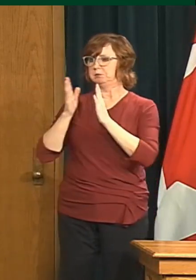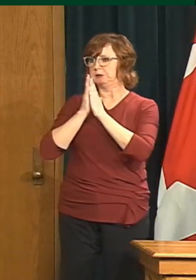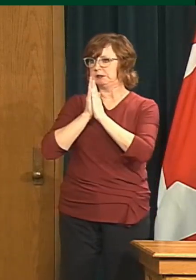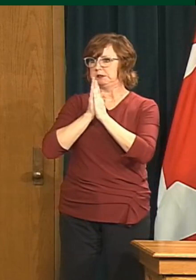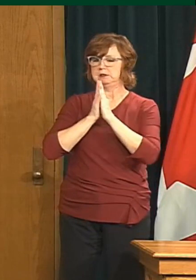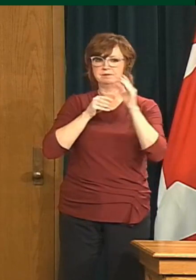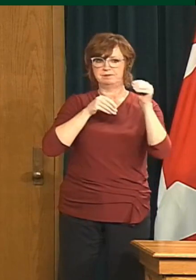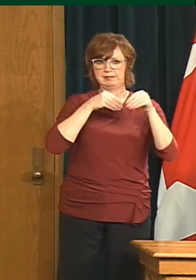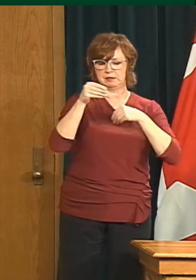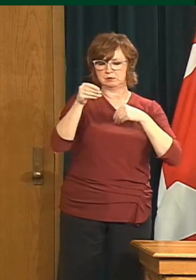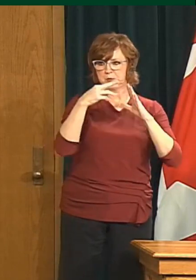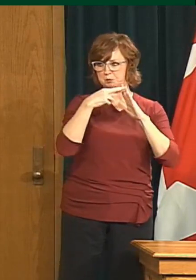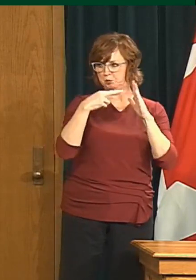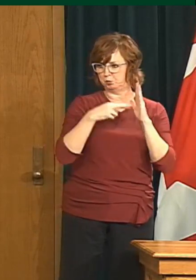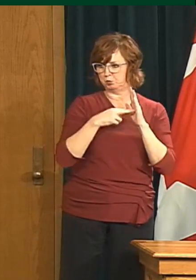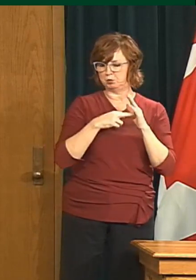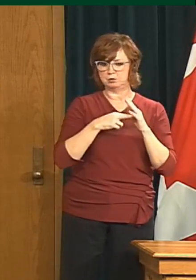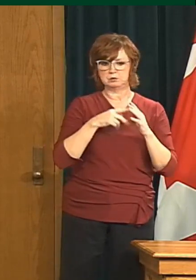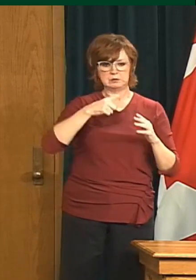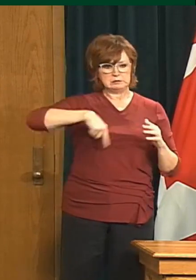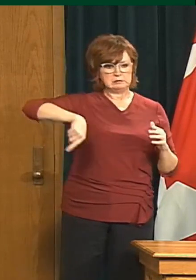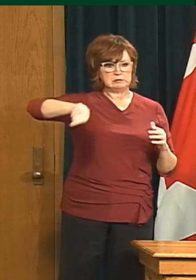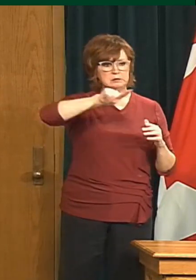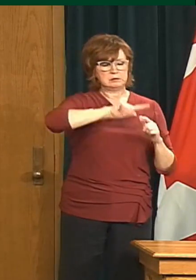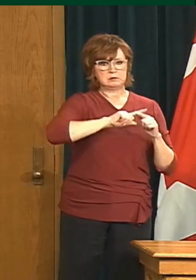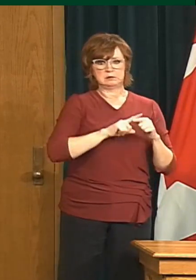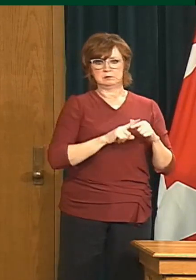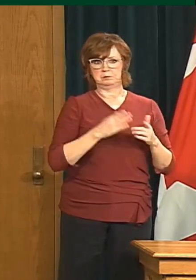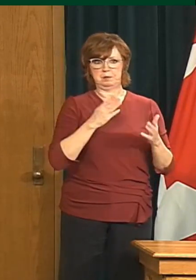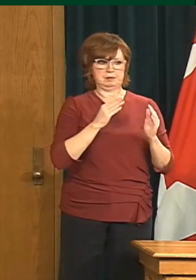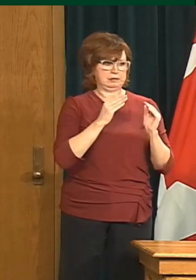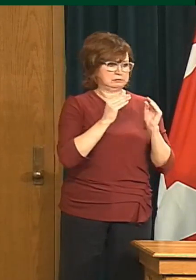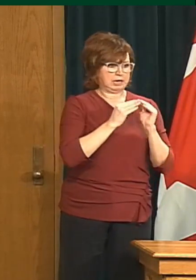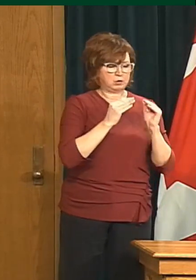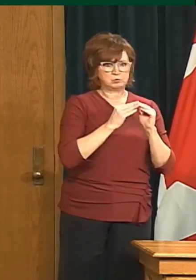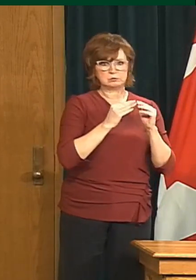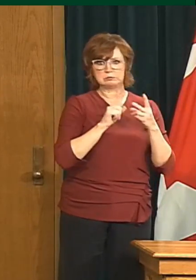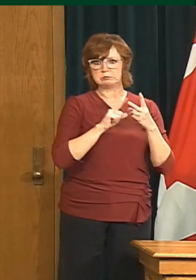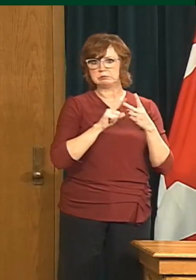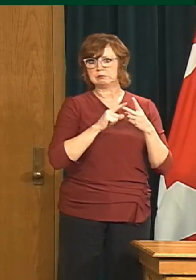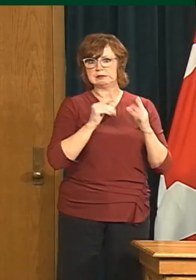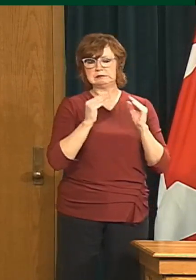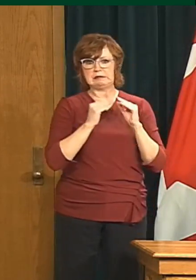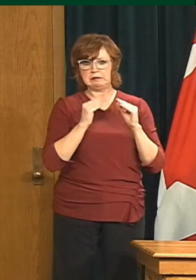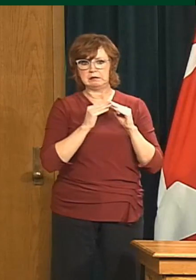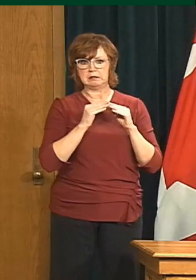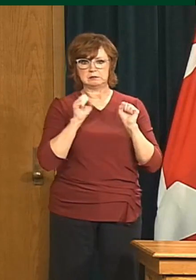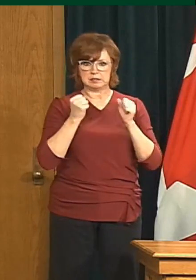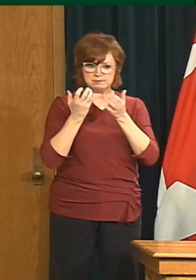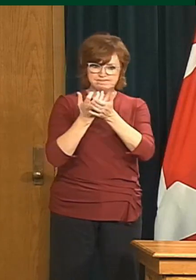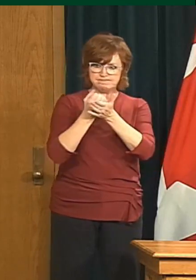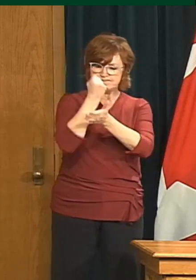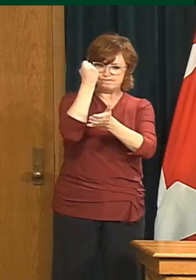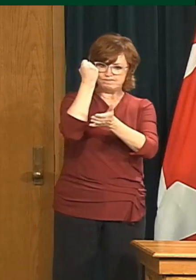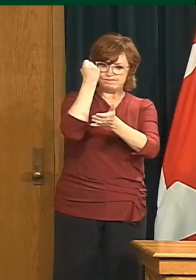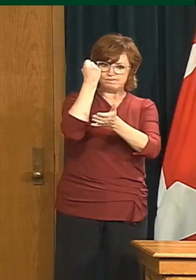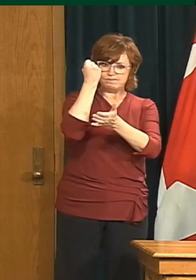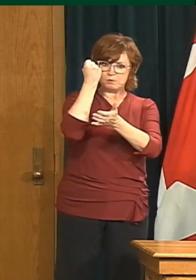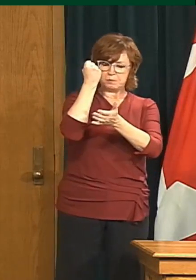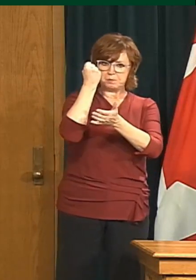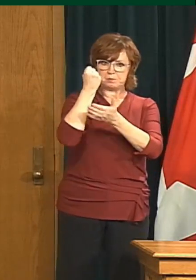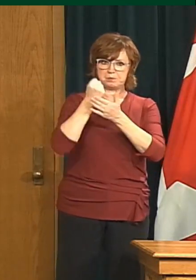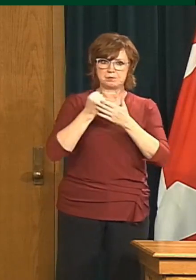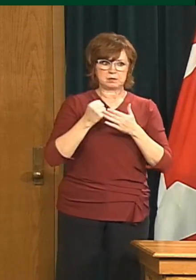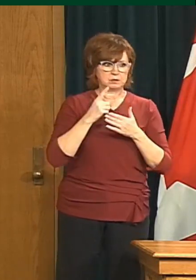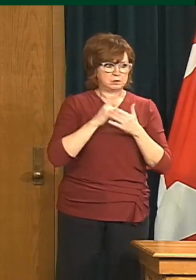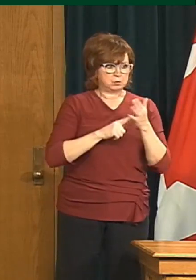infrastructure program so that provinces and potentially municipalities can capitalize on some of these